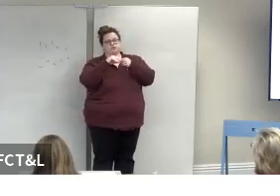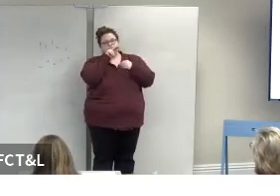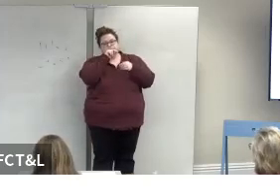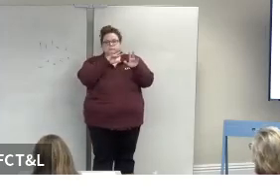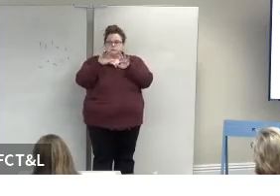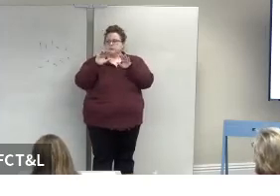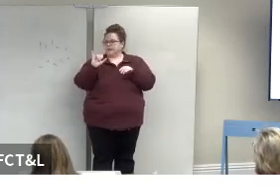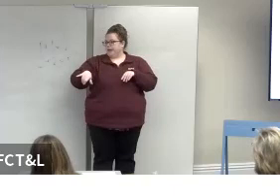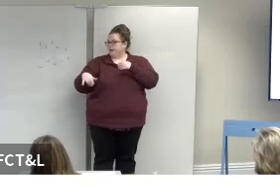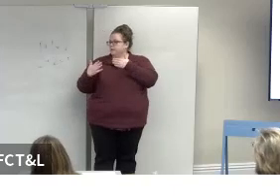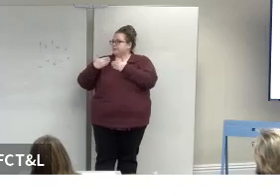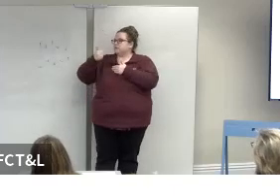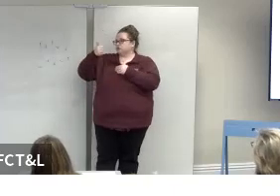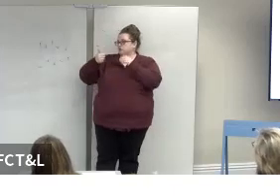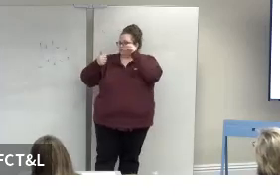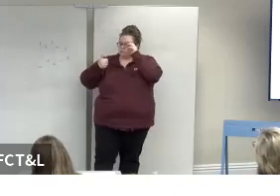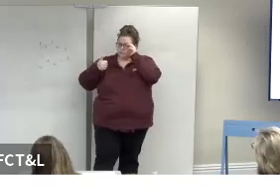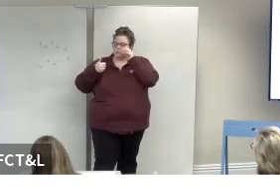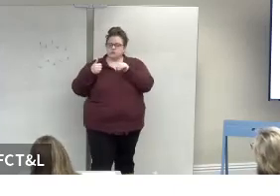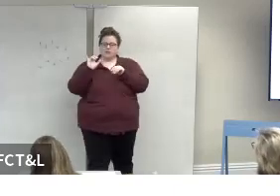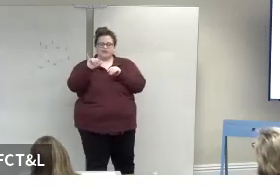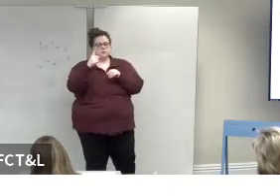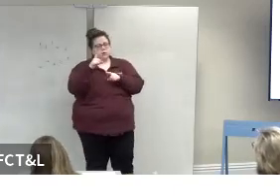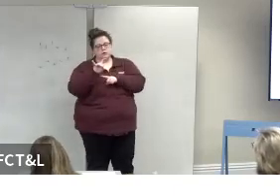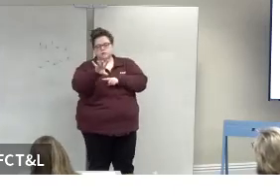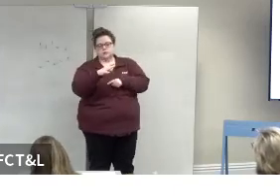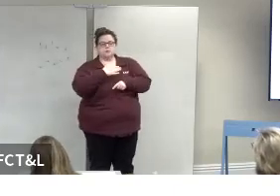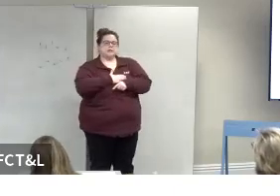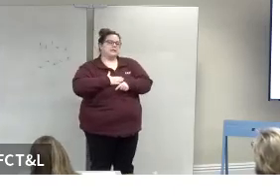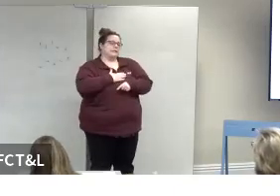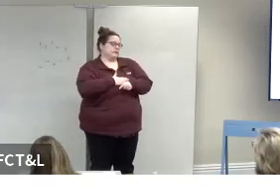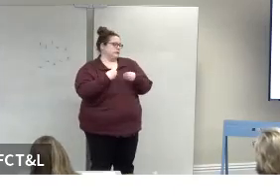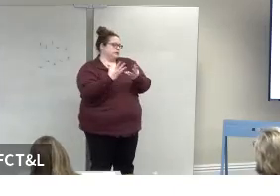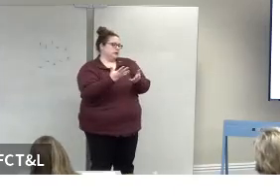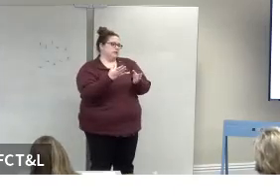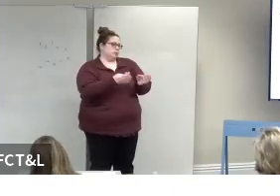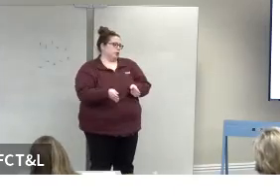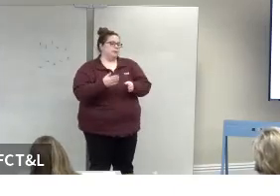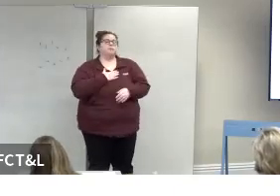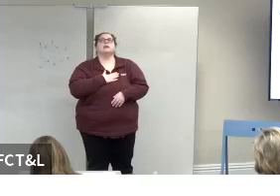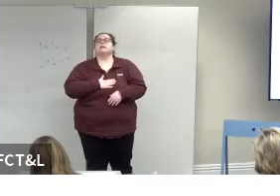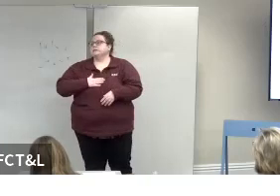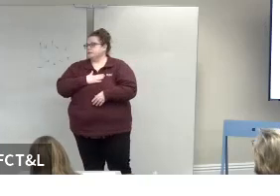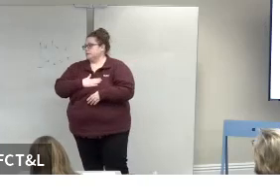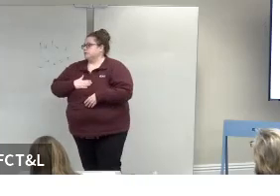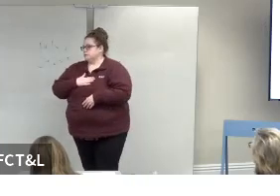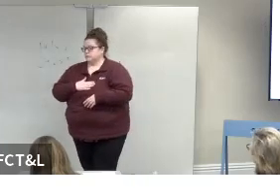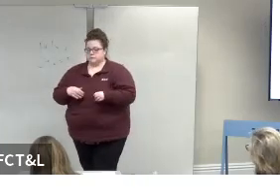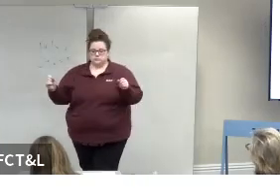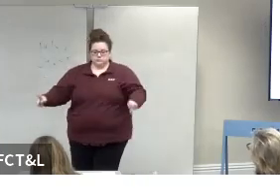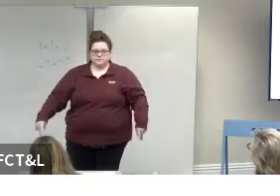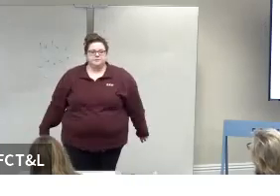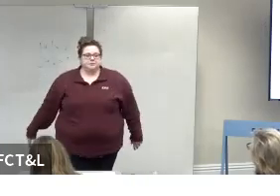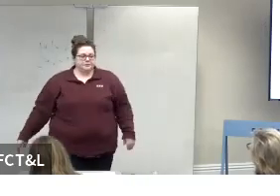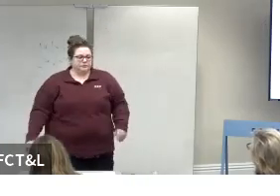that the waders is the ducks, they're ready for that, and they can lay out the visual information accordingly. So that's just something I'd like to throw out to you in, as